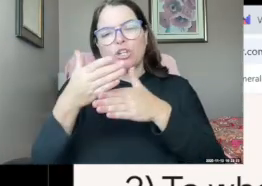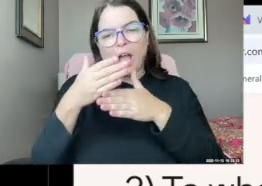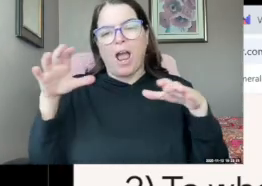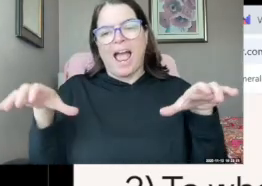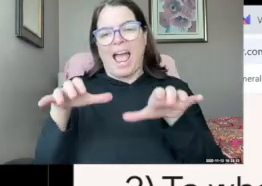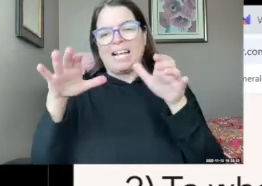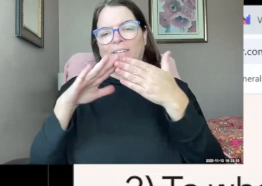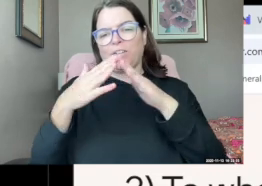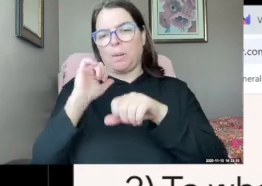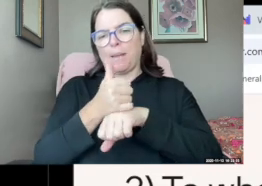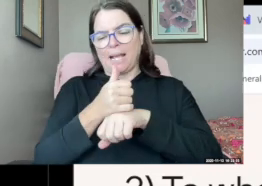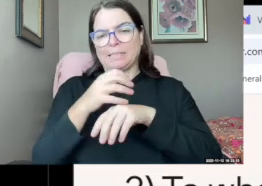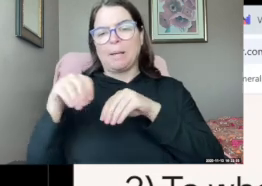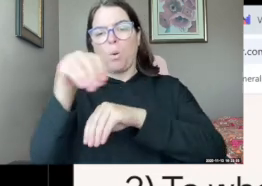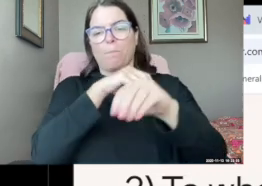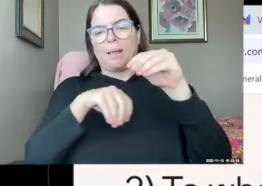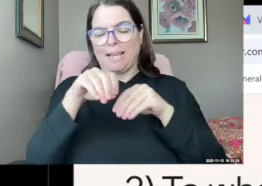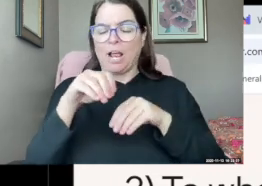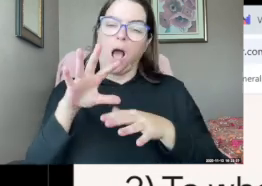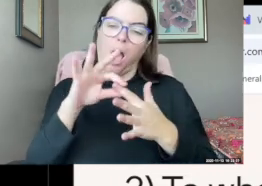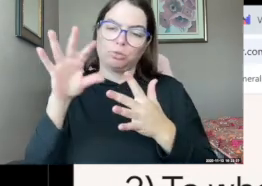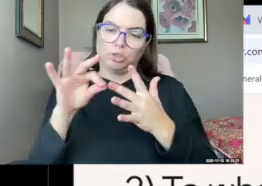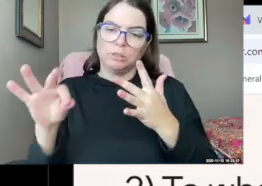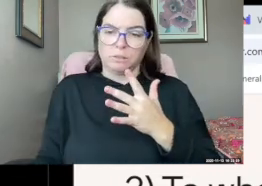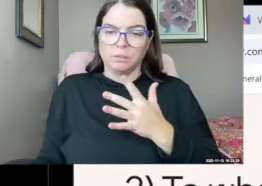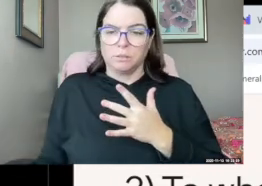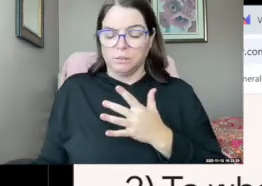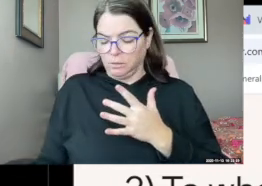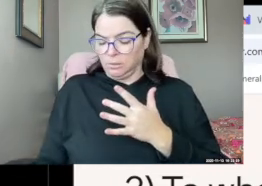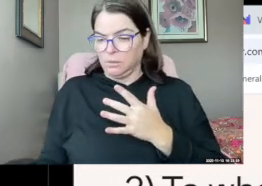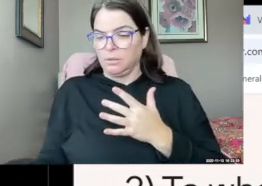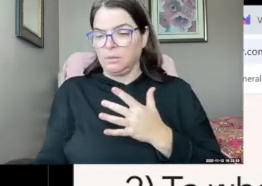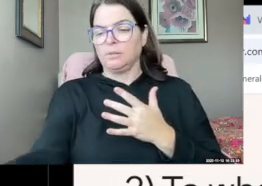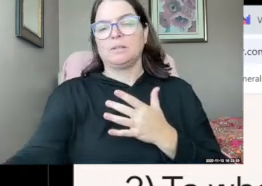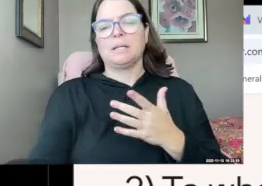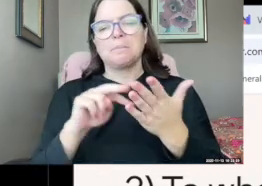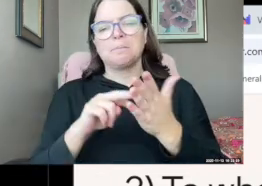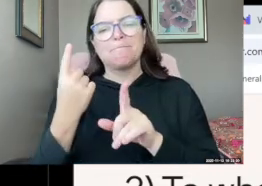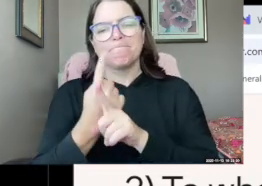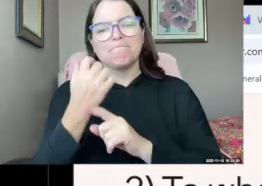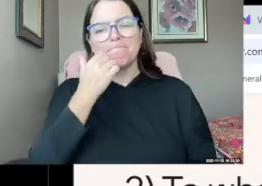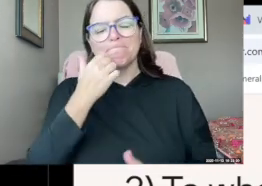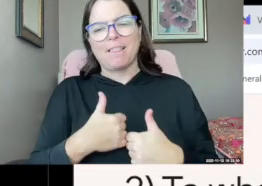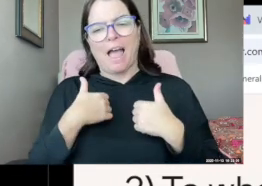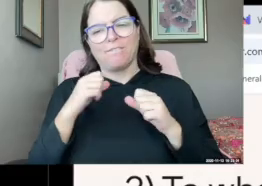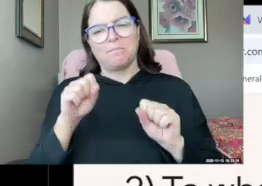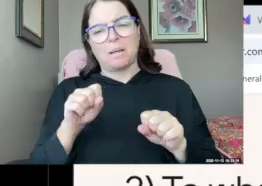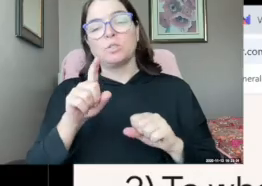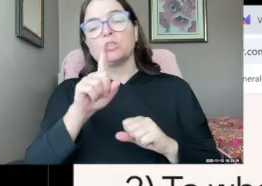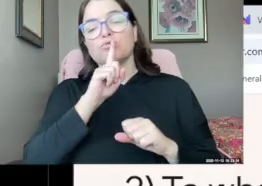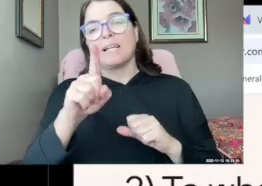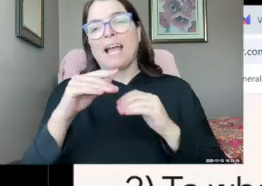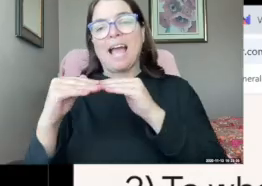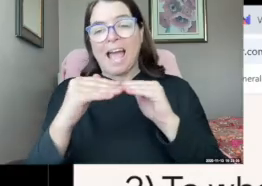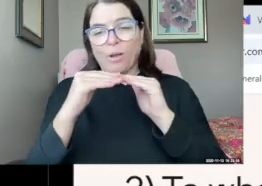need shared, active, and community-based mobility options to make their daily life possible. A